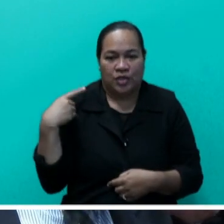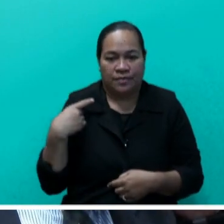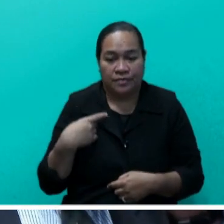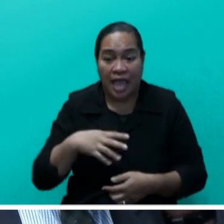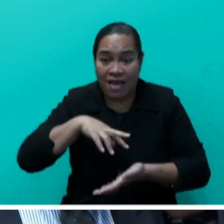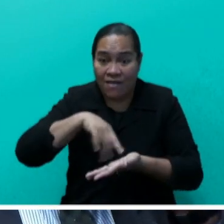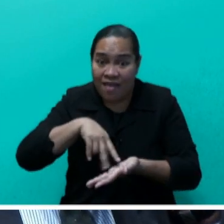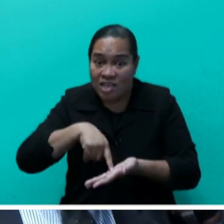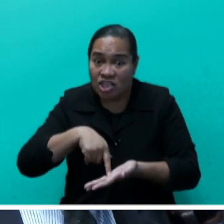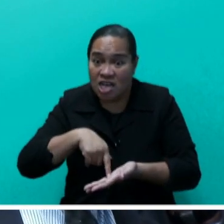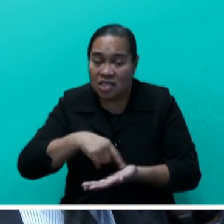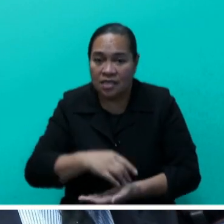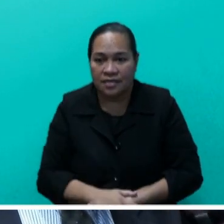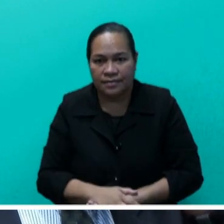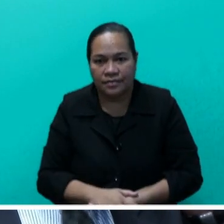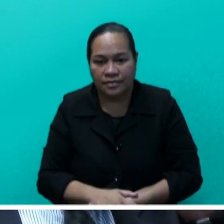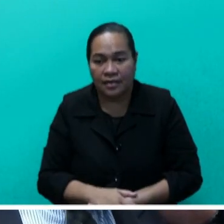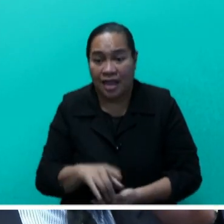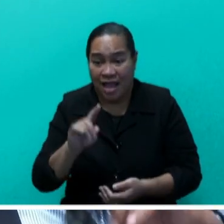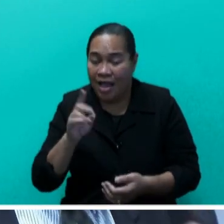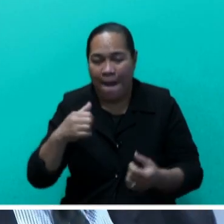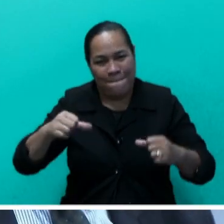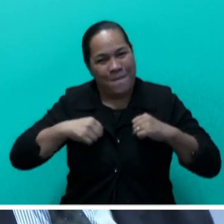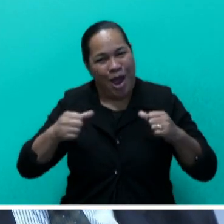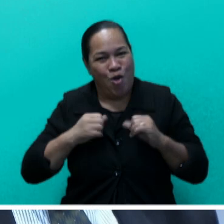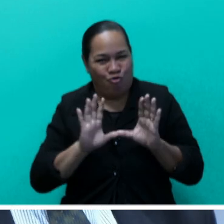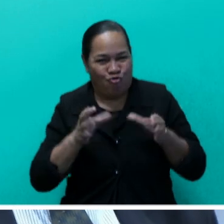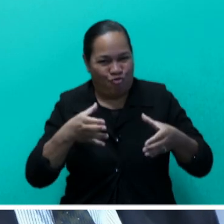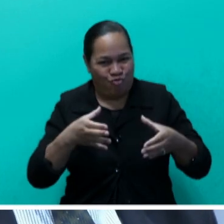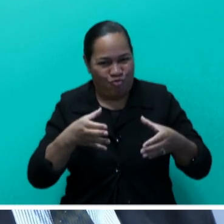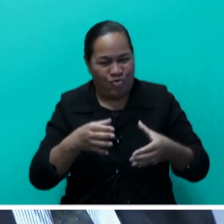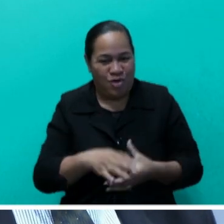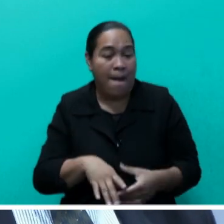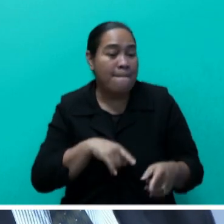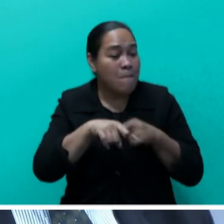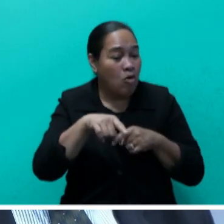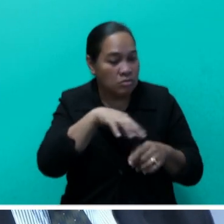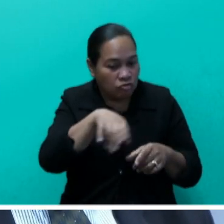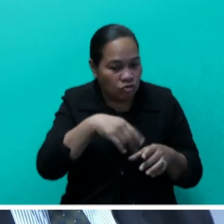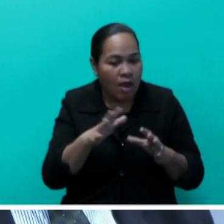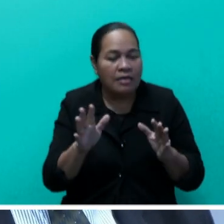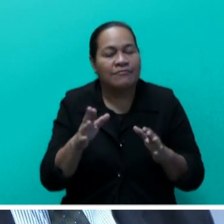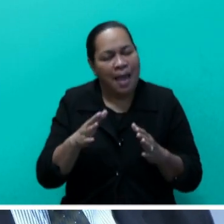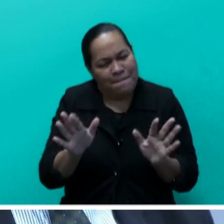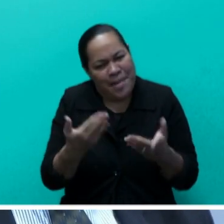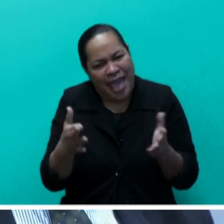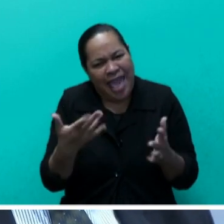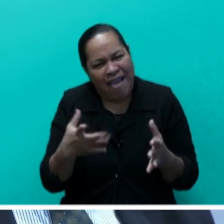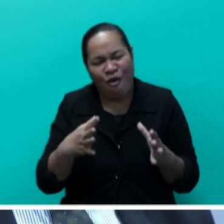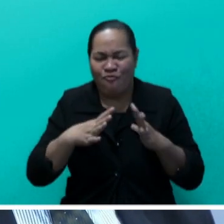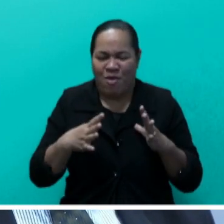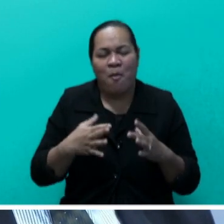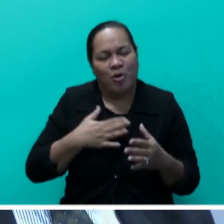Fijians are a nationally proud group, most of whom play for national pride when they